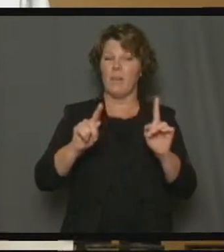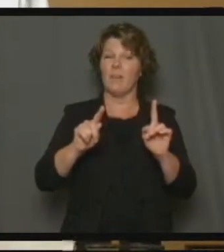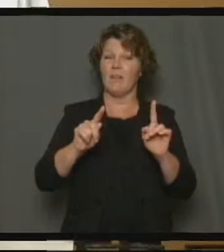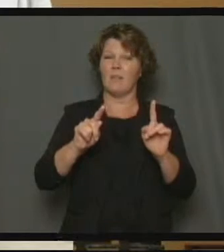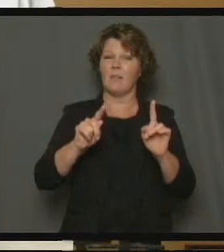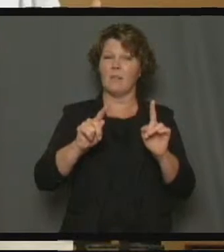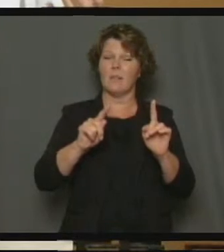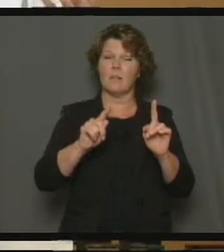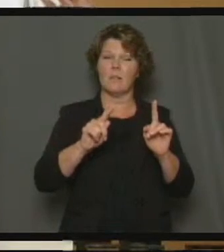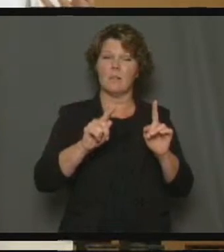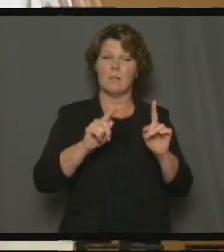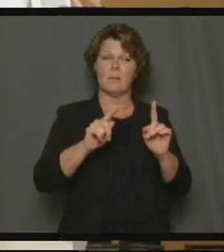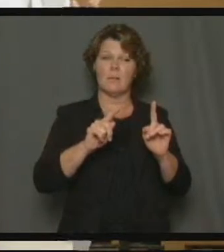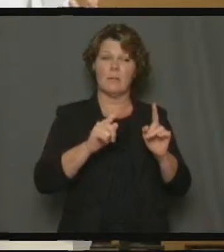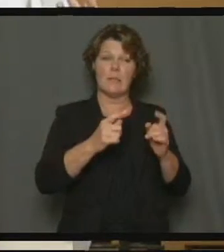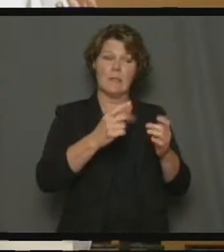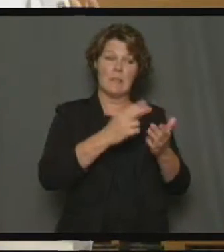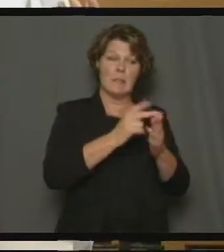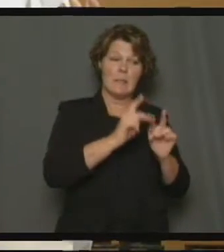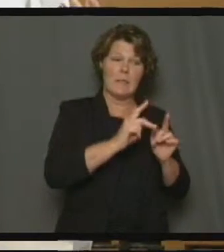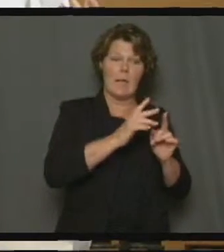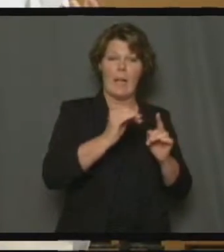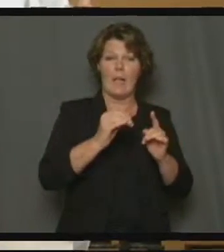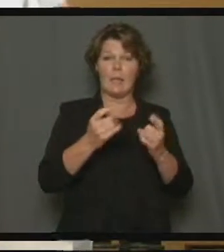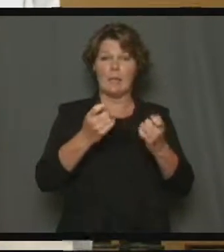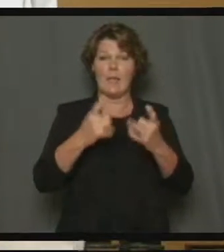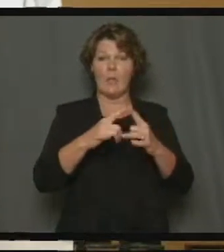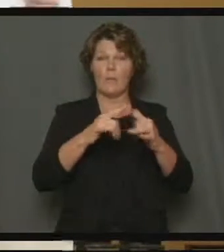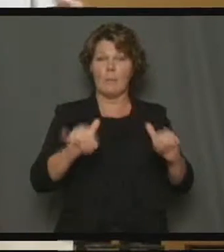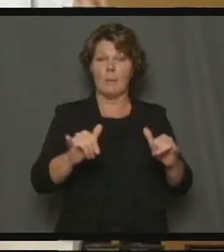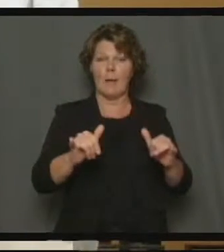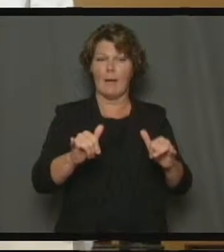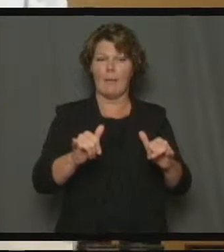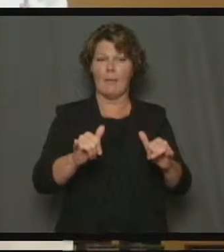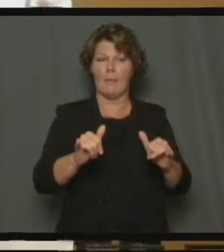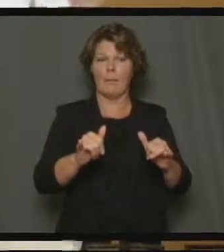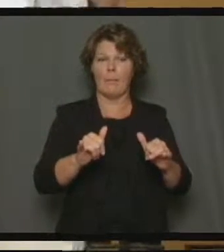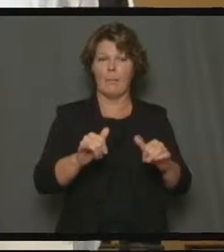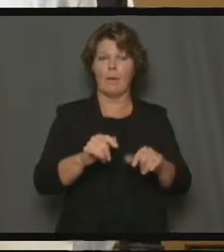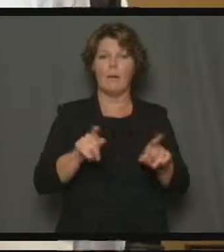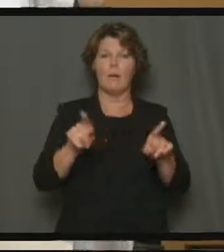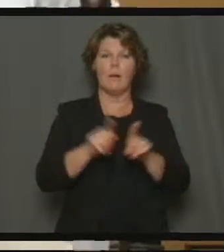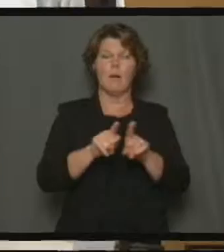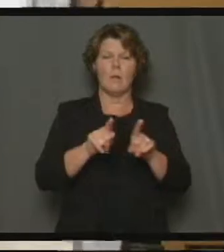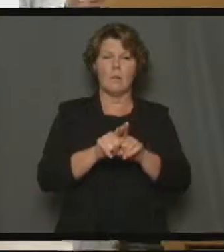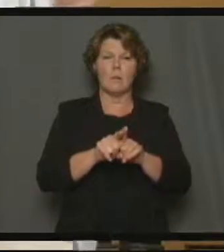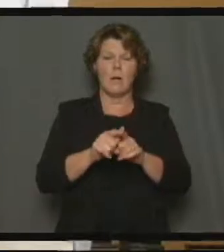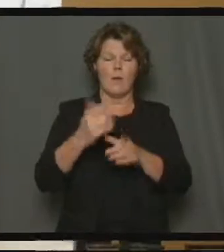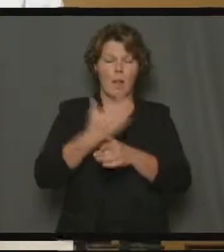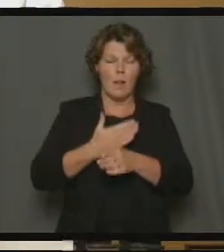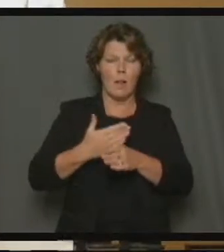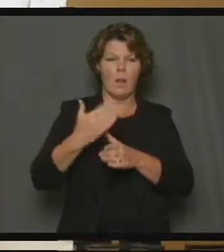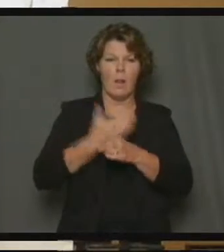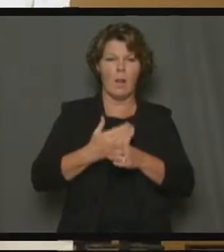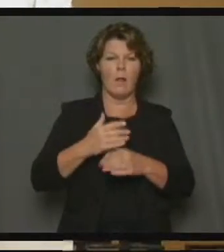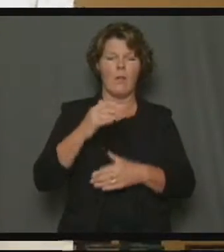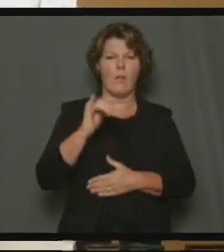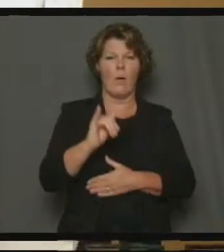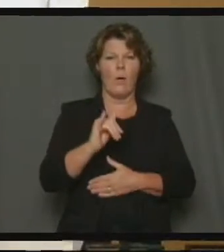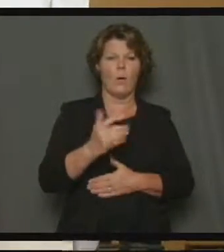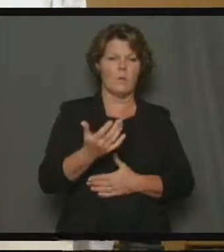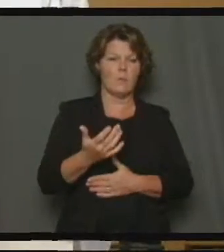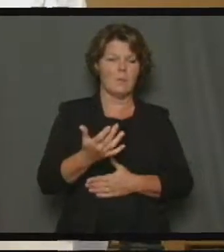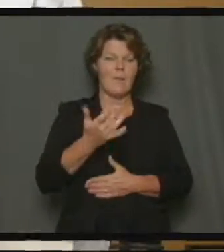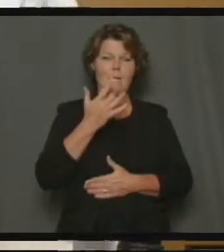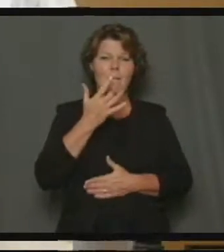saint and sinner. We are even plagued with those pet sins,